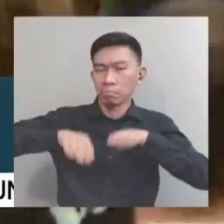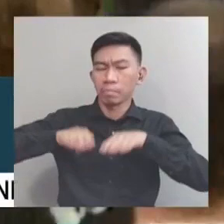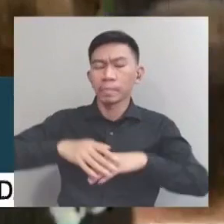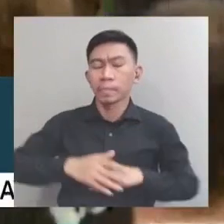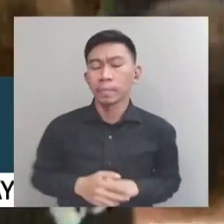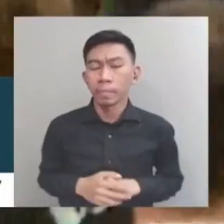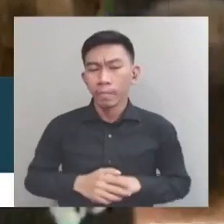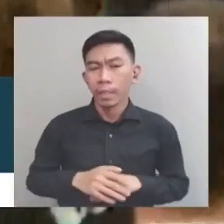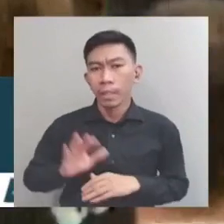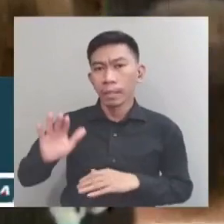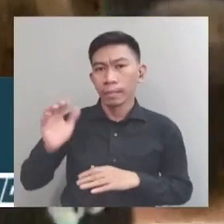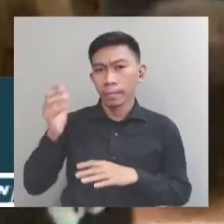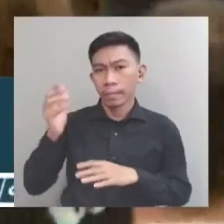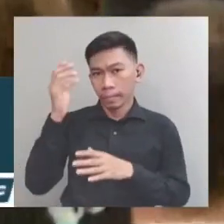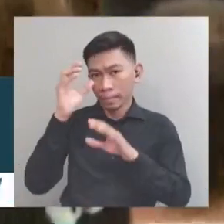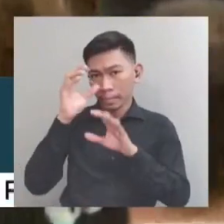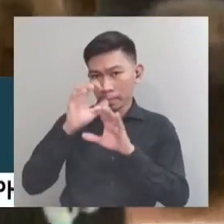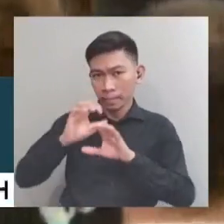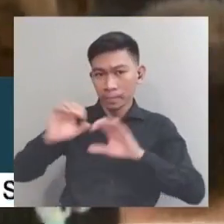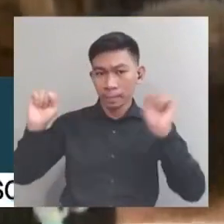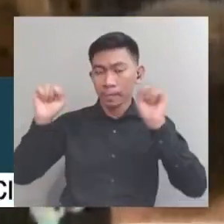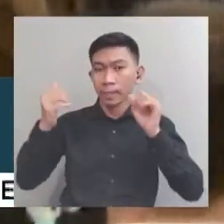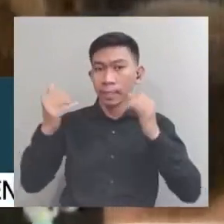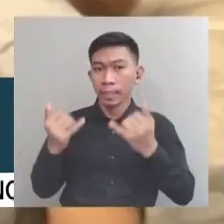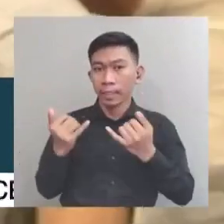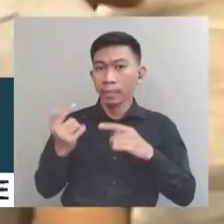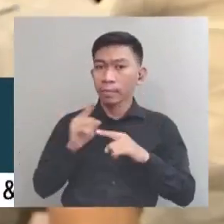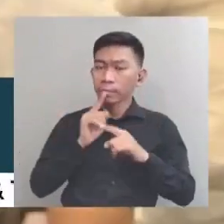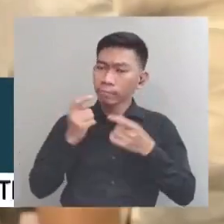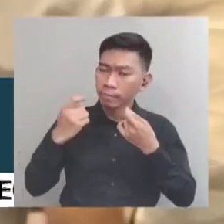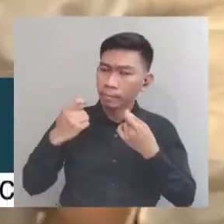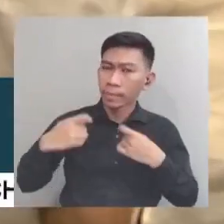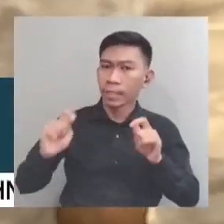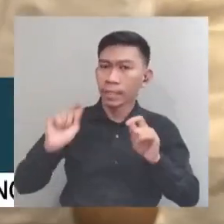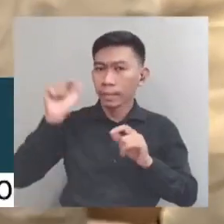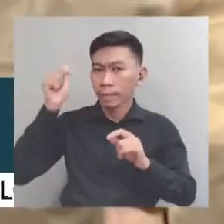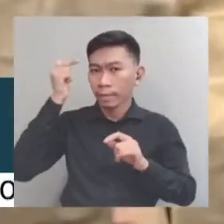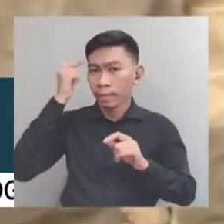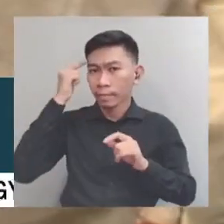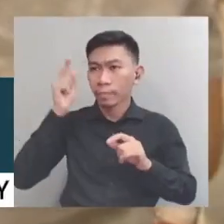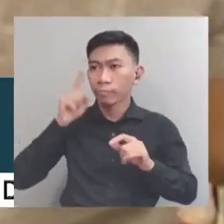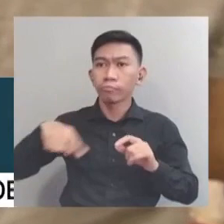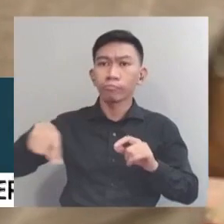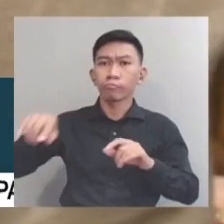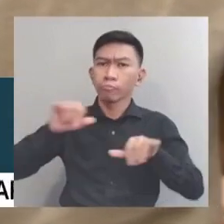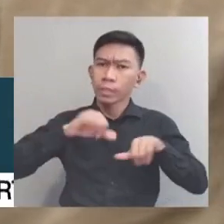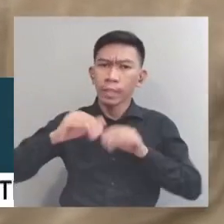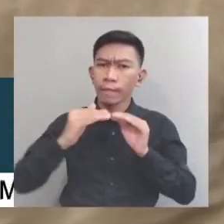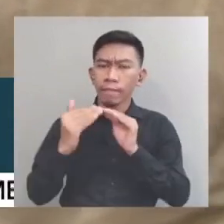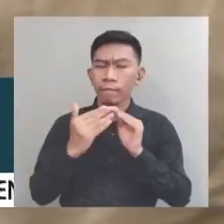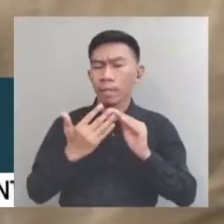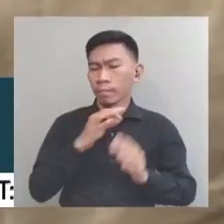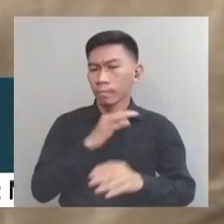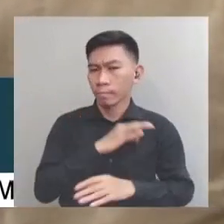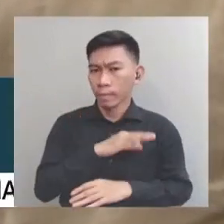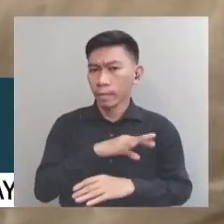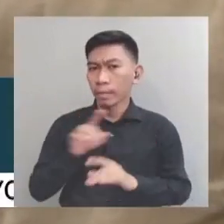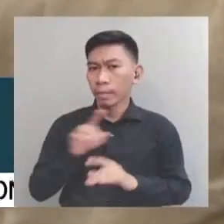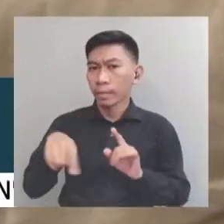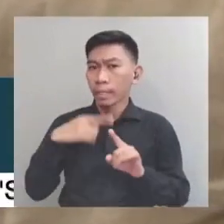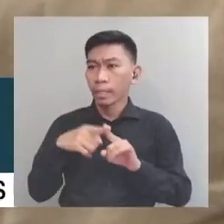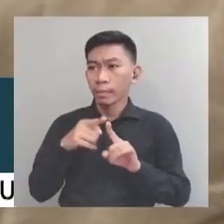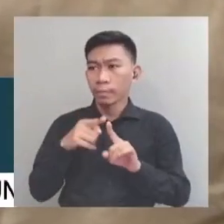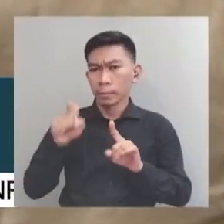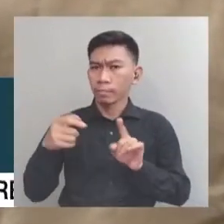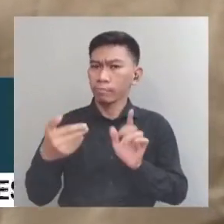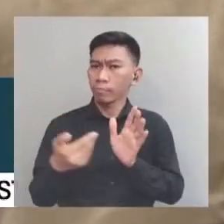administration will strive to maintain a government that is not only effective and efficient, but also transparent and accountable to our people. But if we recall,